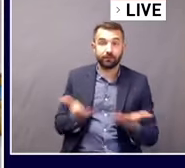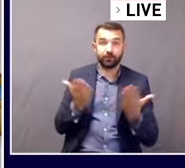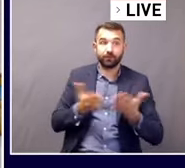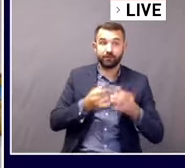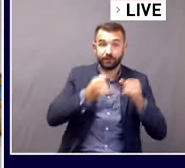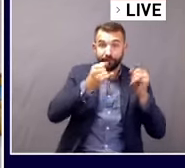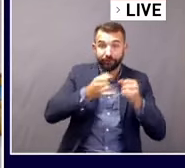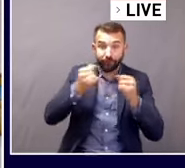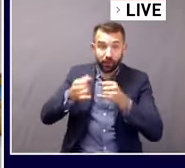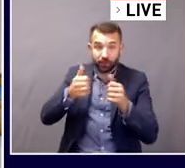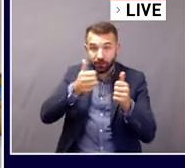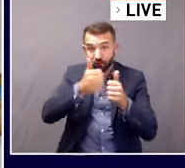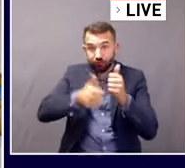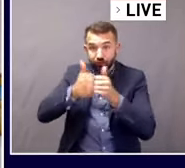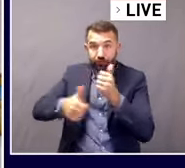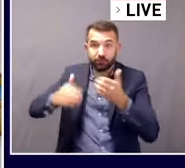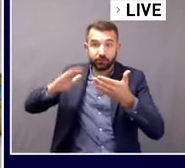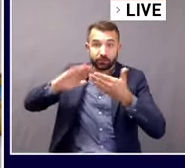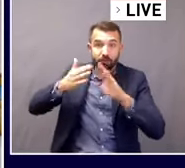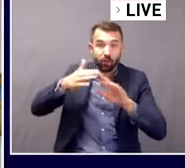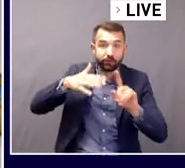what's happening with COVID-19,